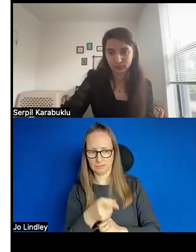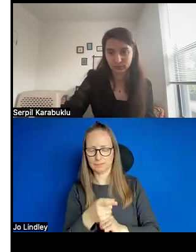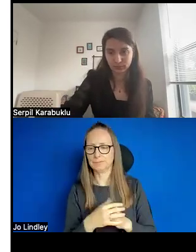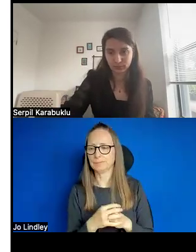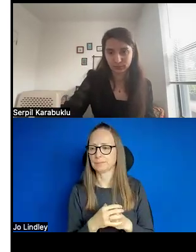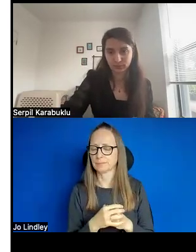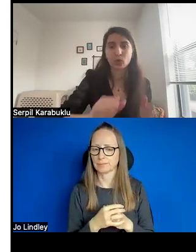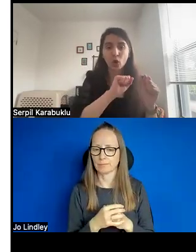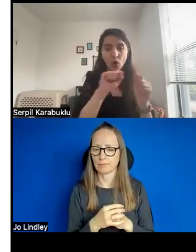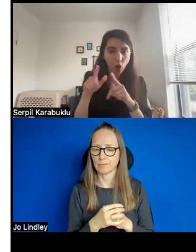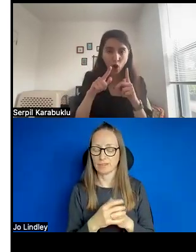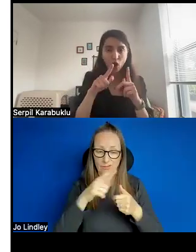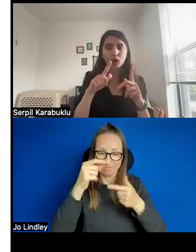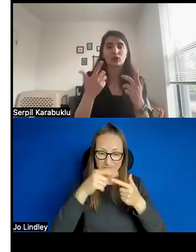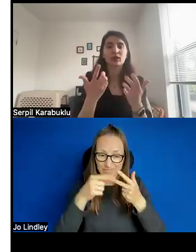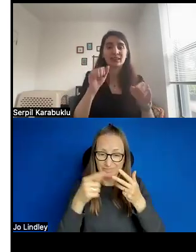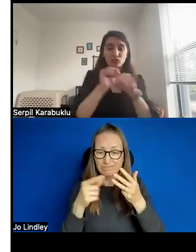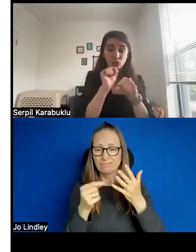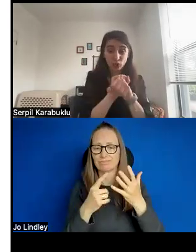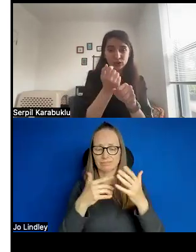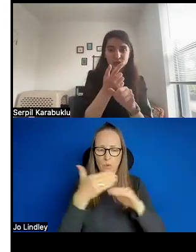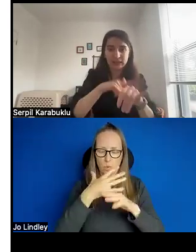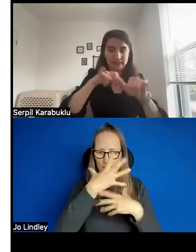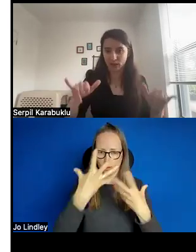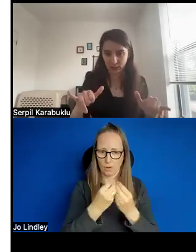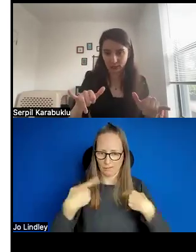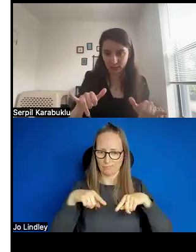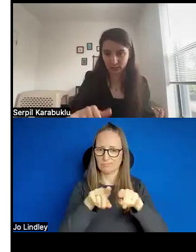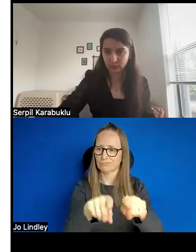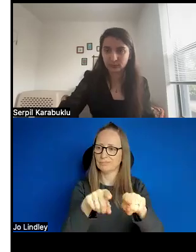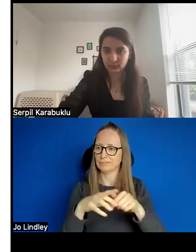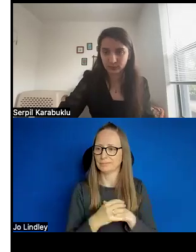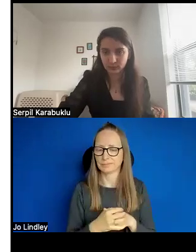these components working together.